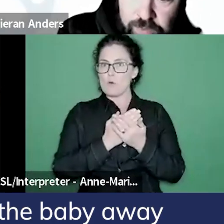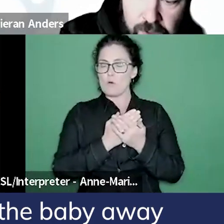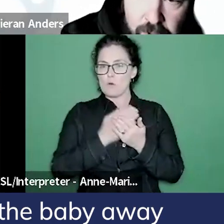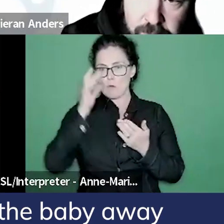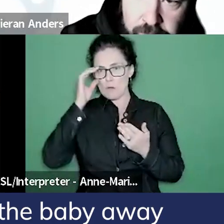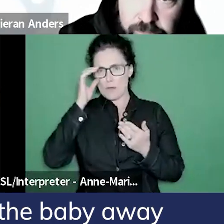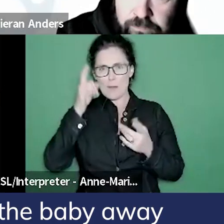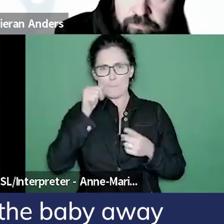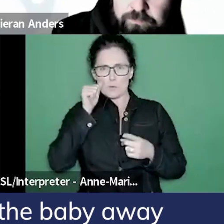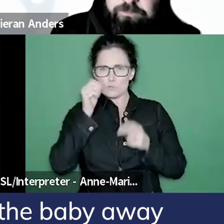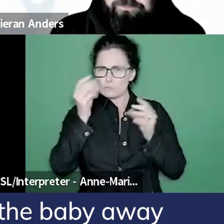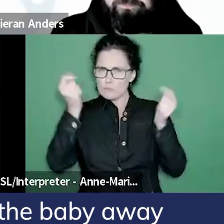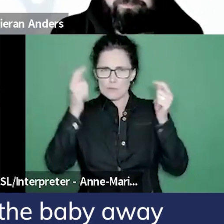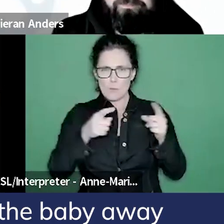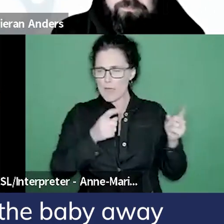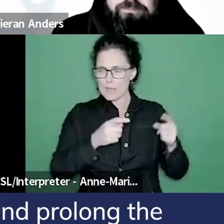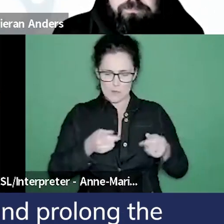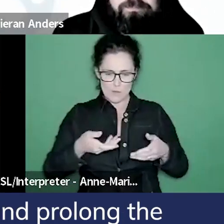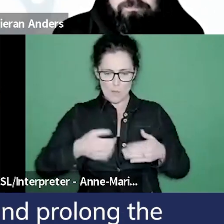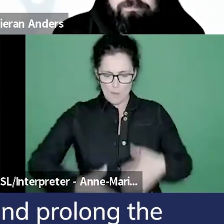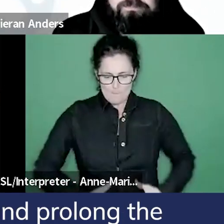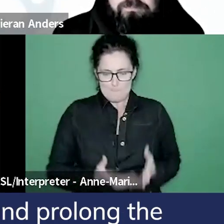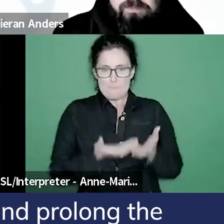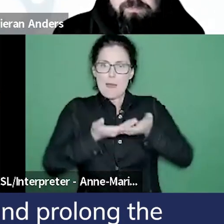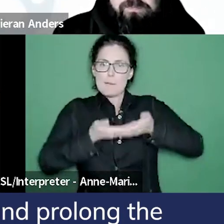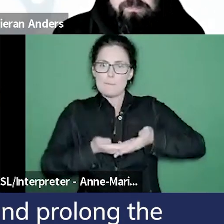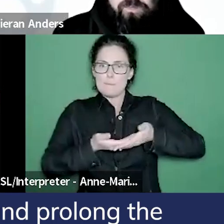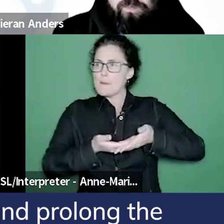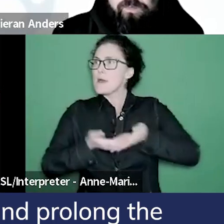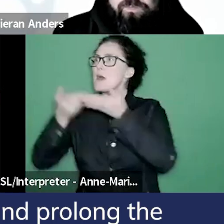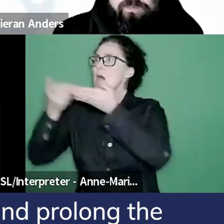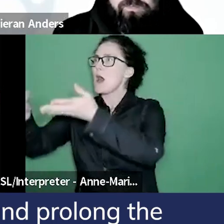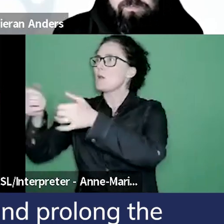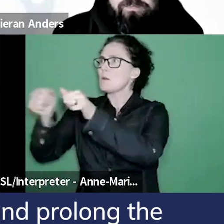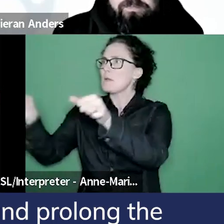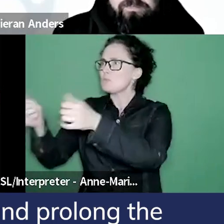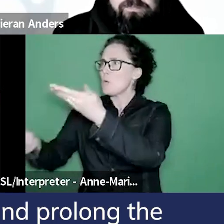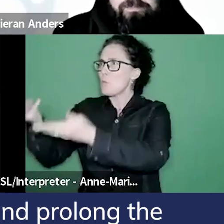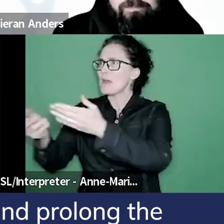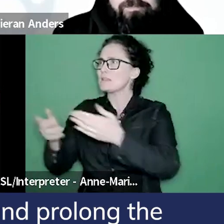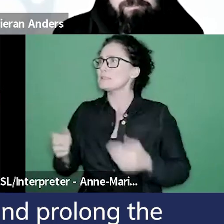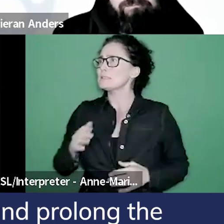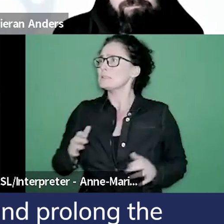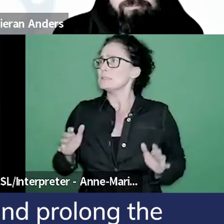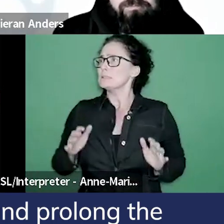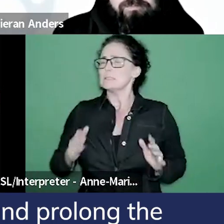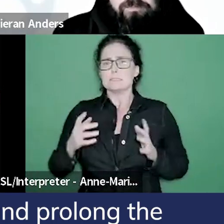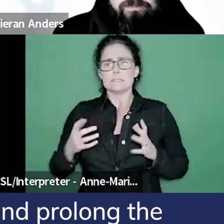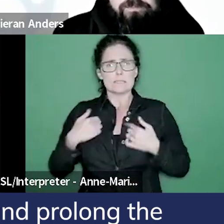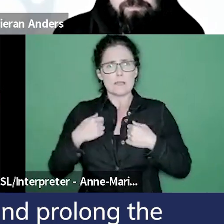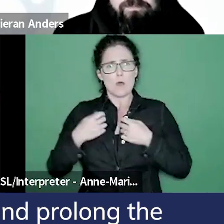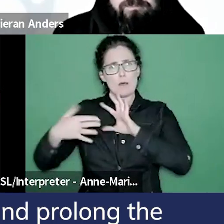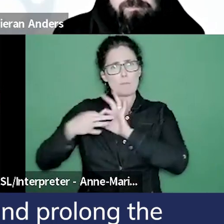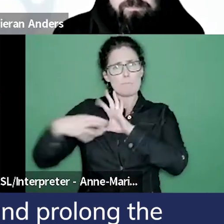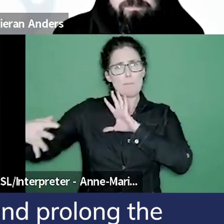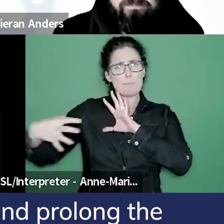doing measurements and weighs and all that, that could actually cause trauma during and prolong the time that the